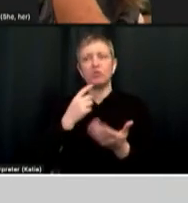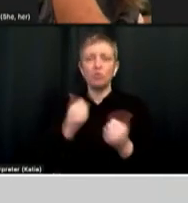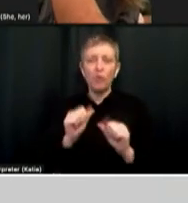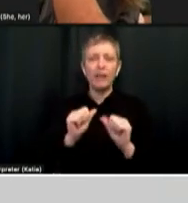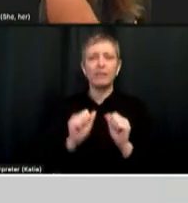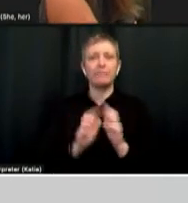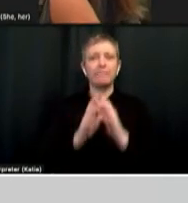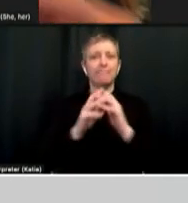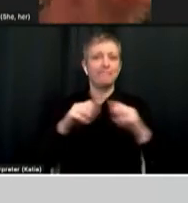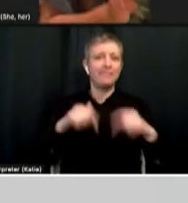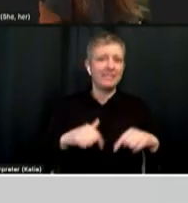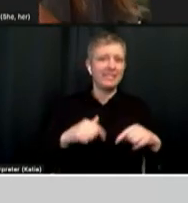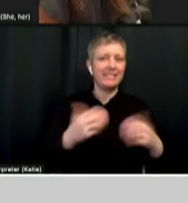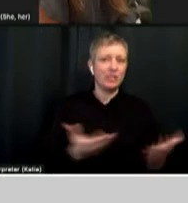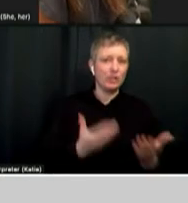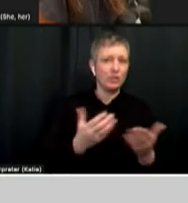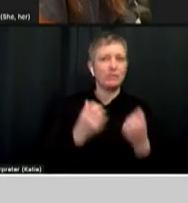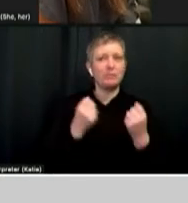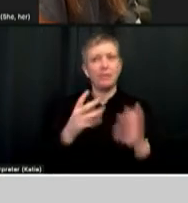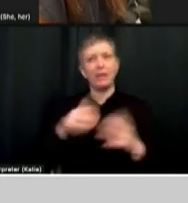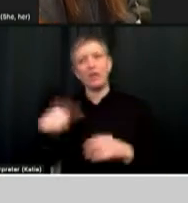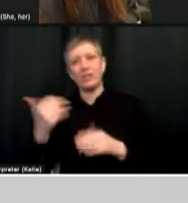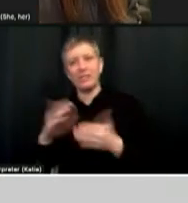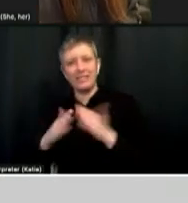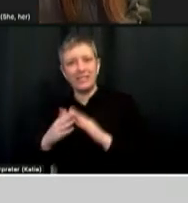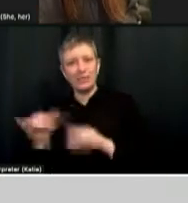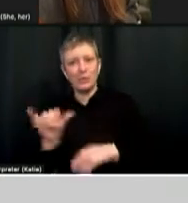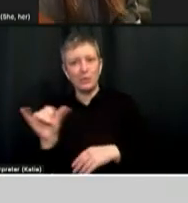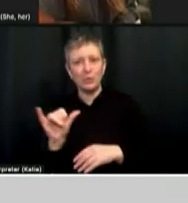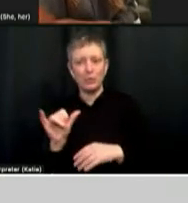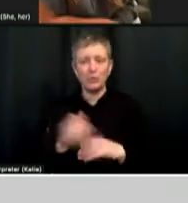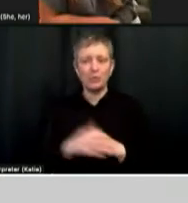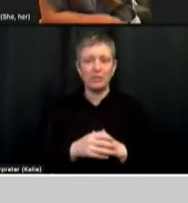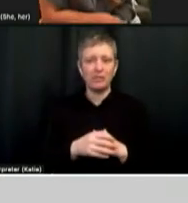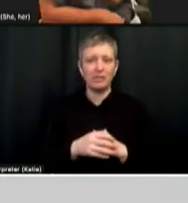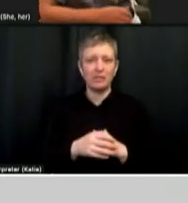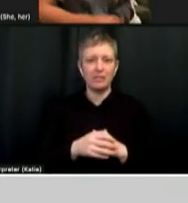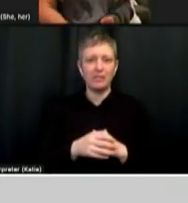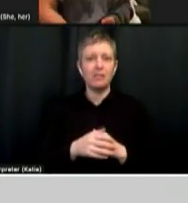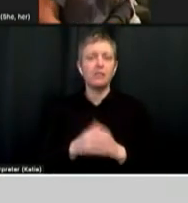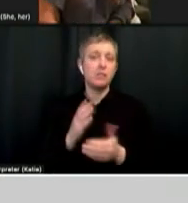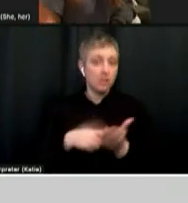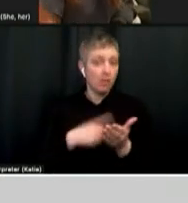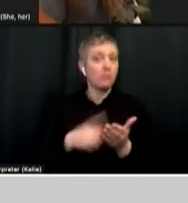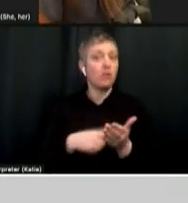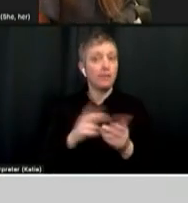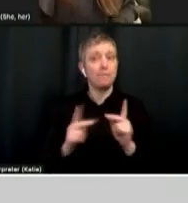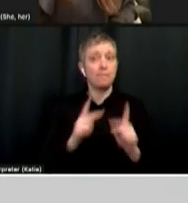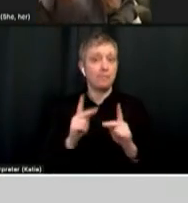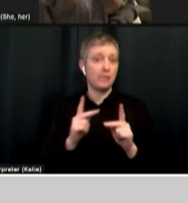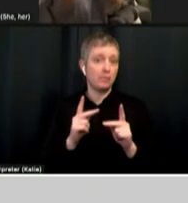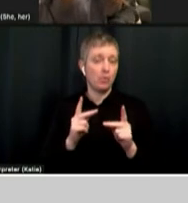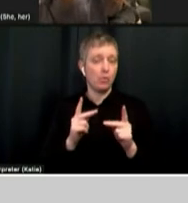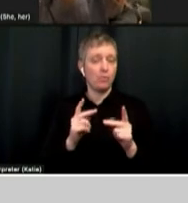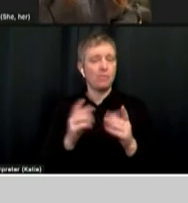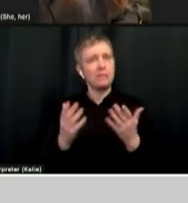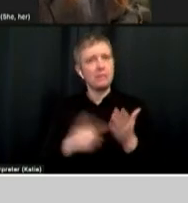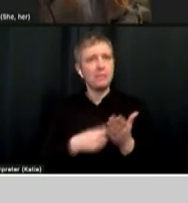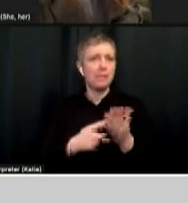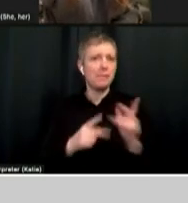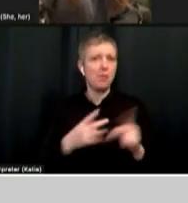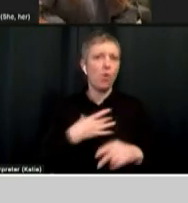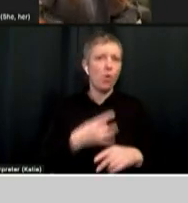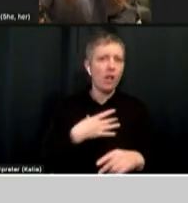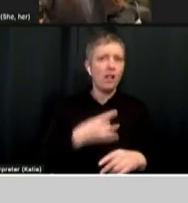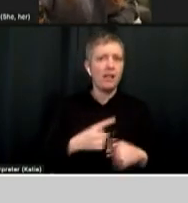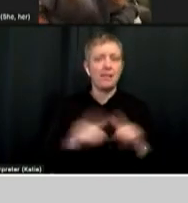but very often people say, boy, what a great idea. That's a wonderful idea. I just wish I had this resources and time and staff to do